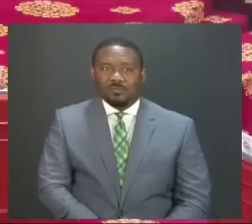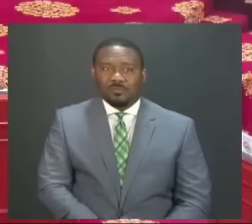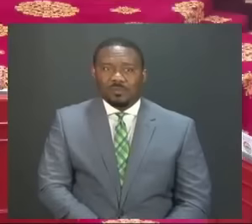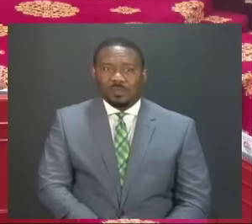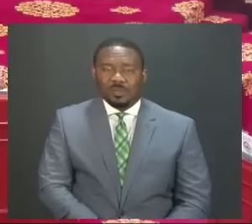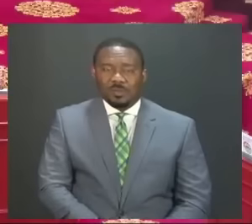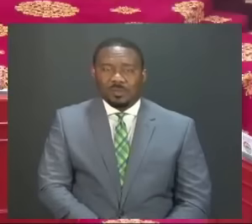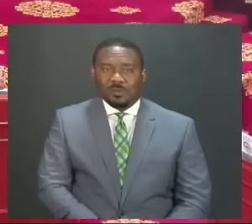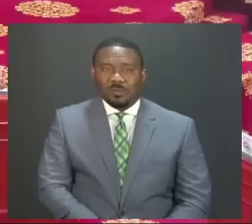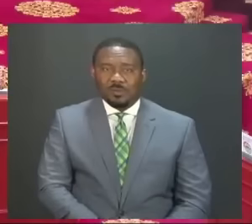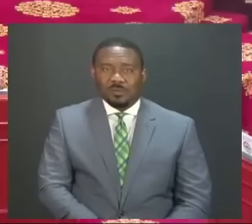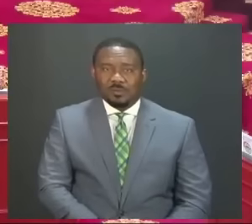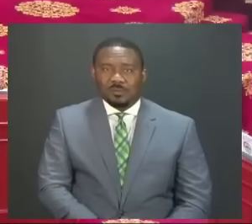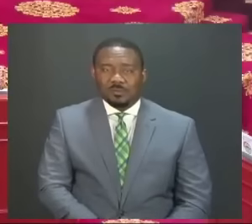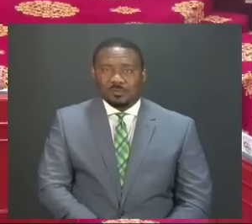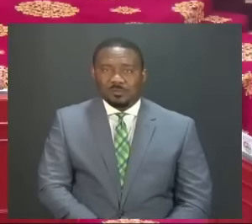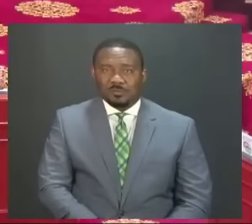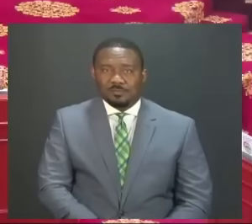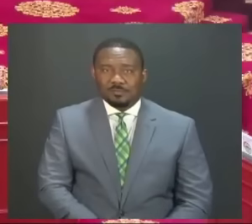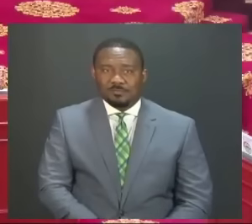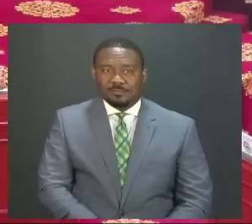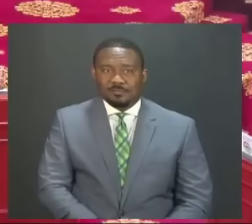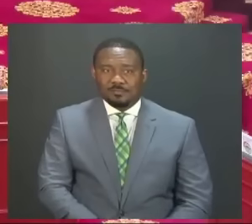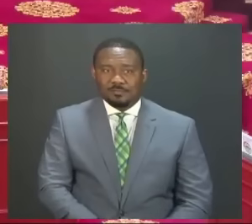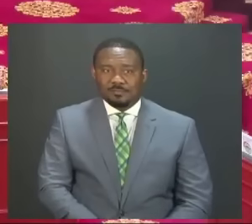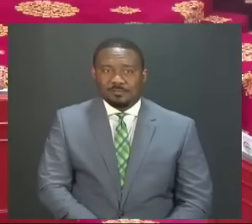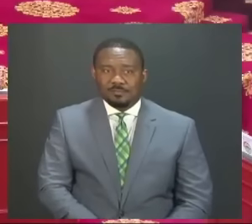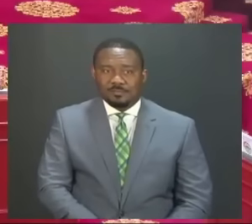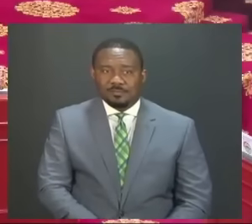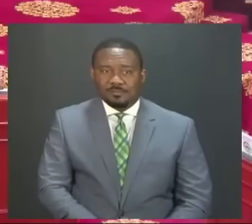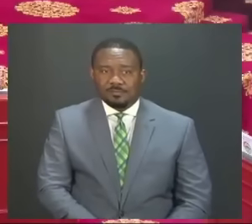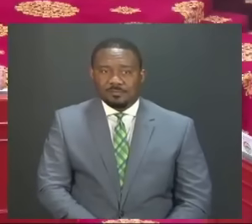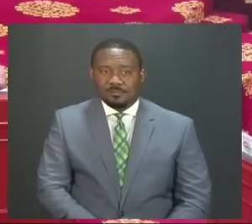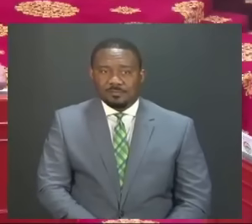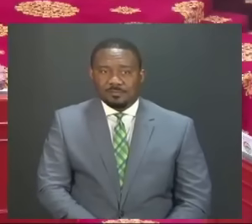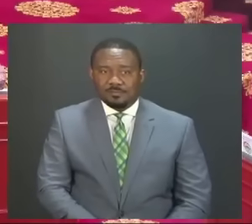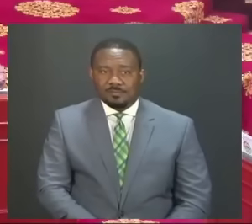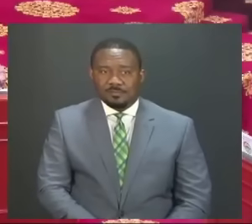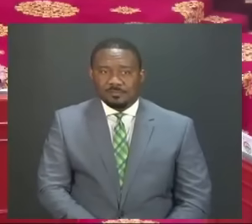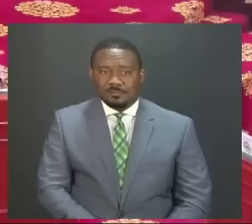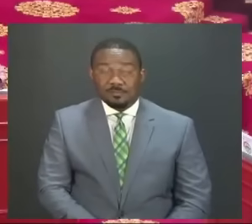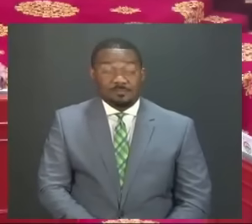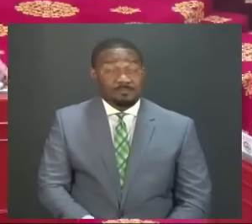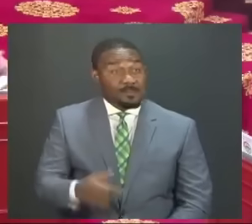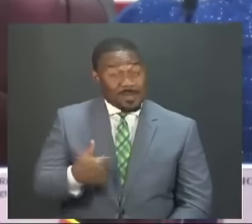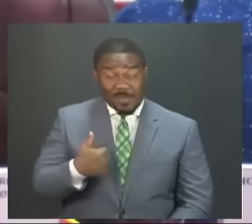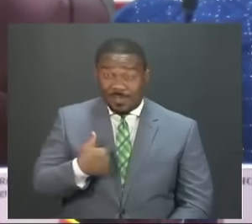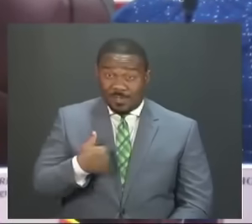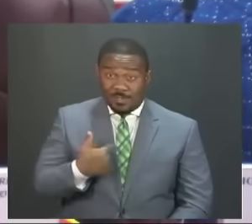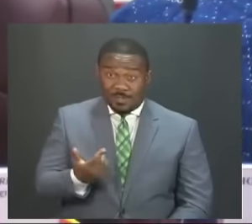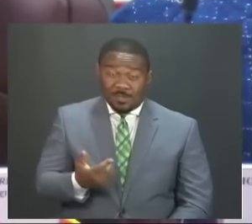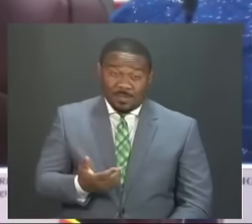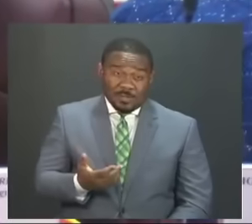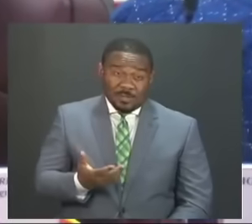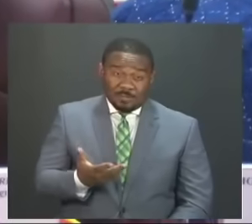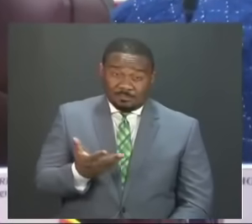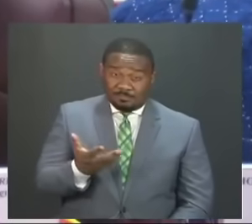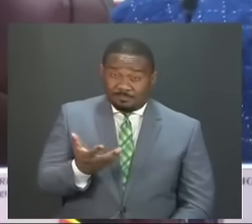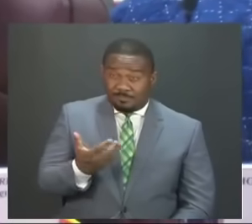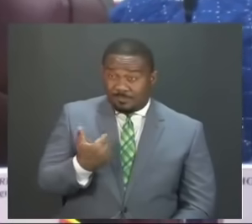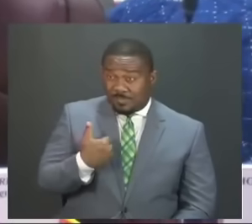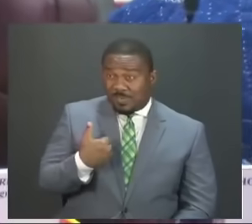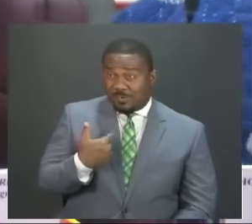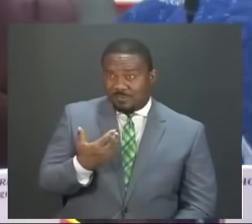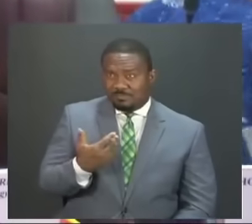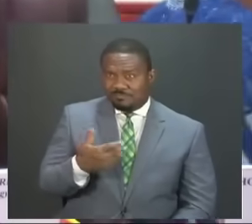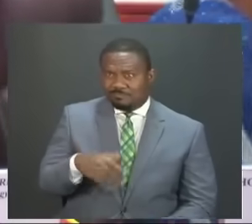can make progress. Thank you, Mr. Speaker. Mr. Speaker, I won't say much except that I have a pending